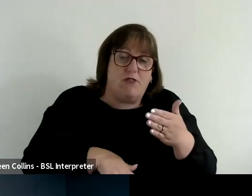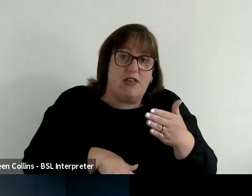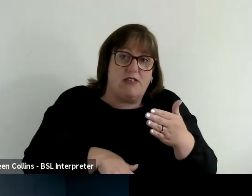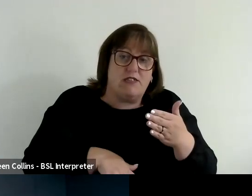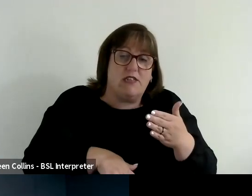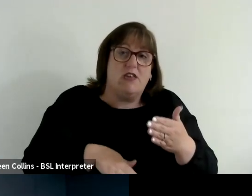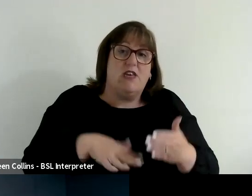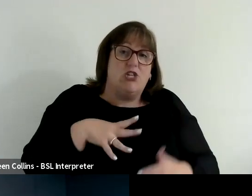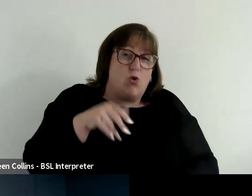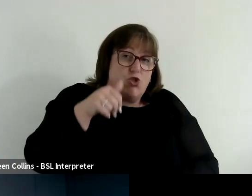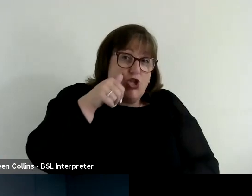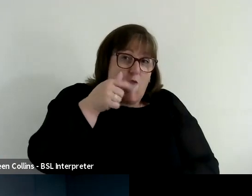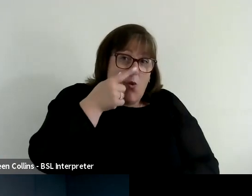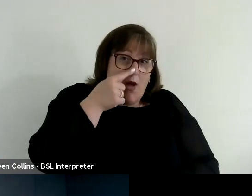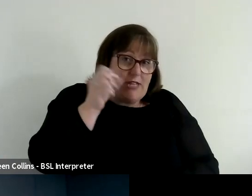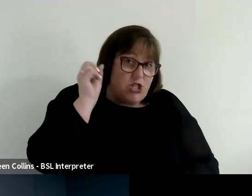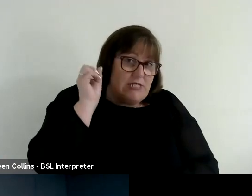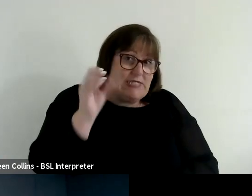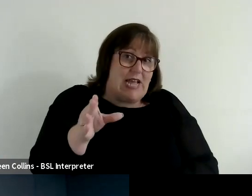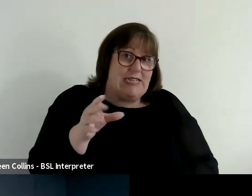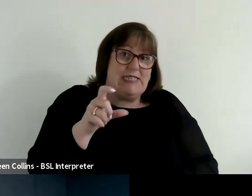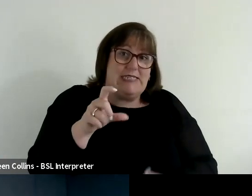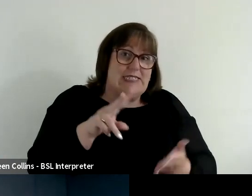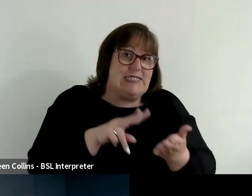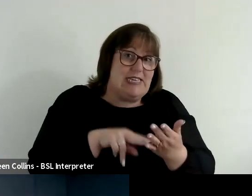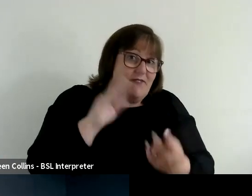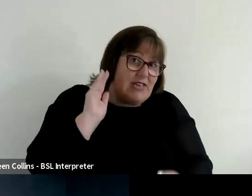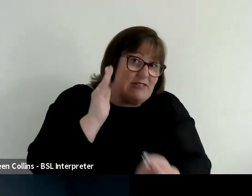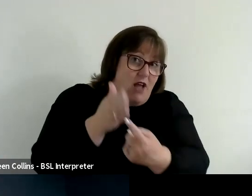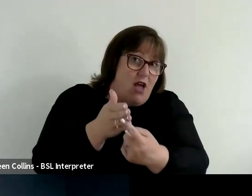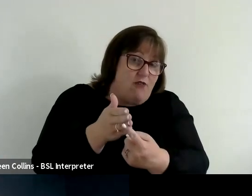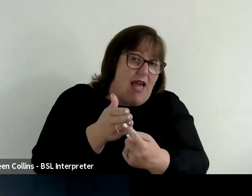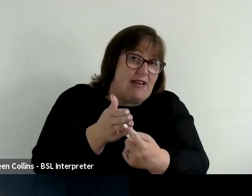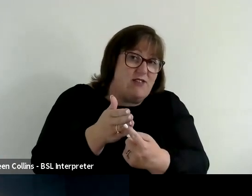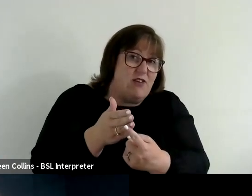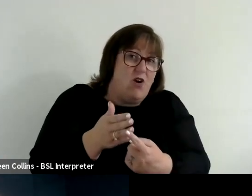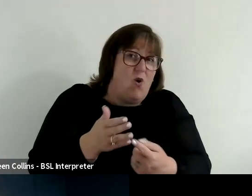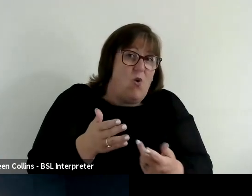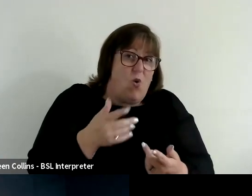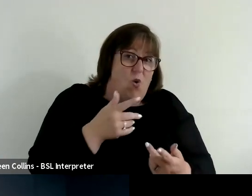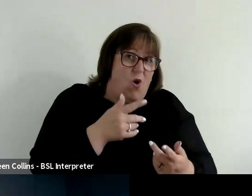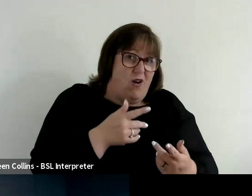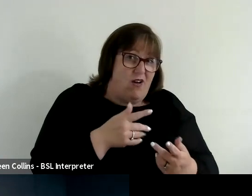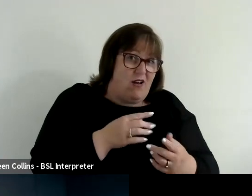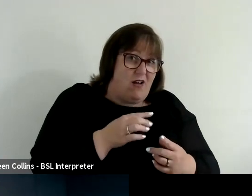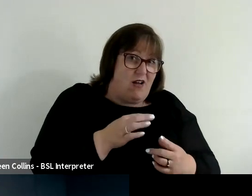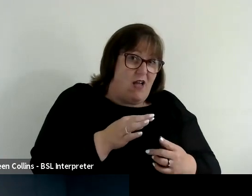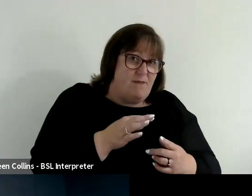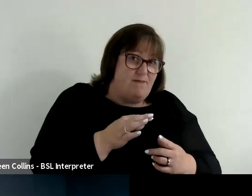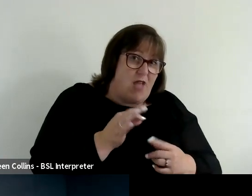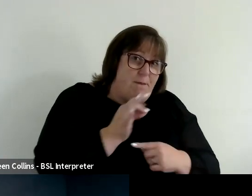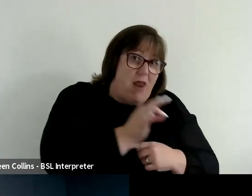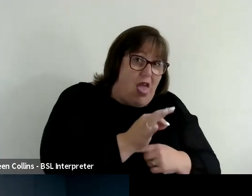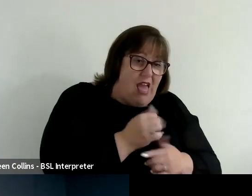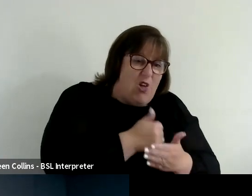which email address? I mean, would you prefer people to apply through the usual channels, or is there an option for Evenbreak candidates